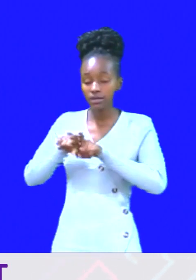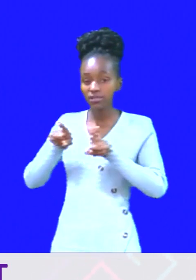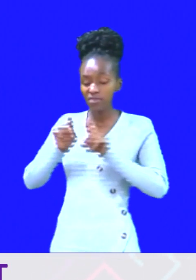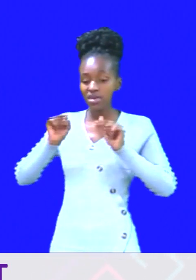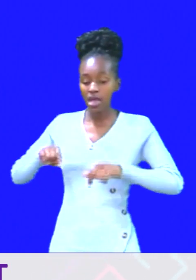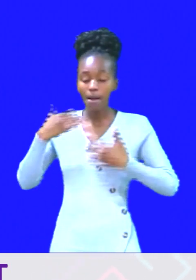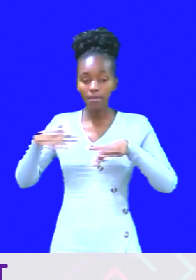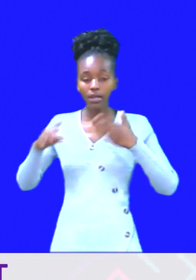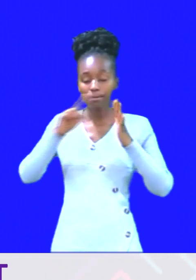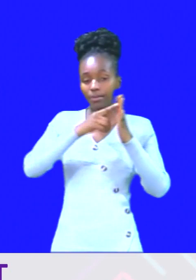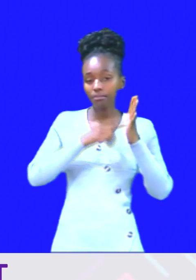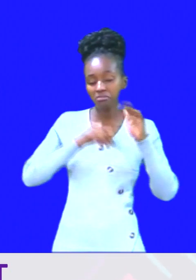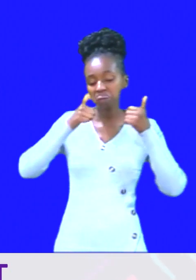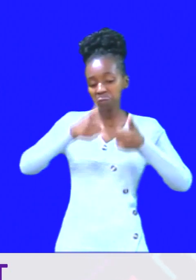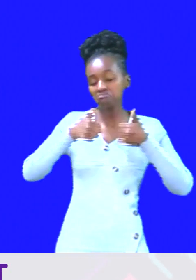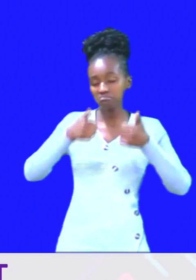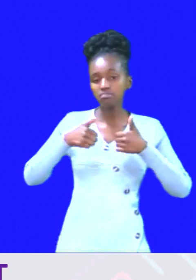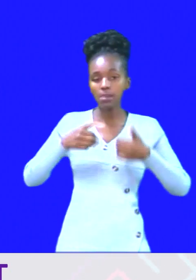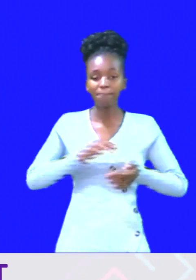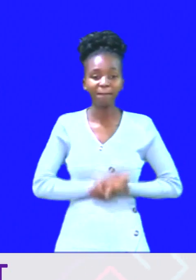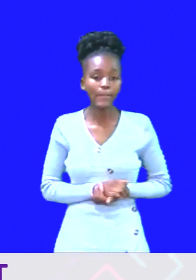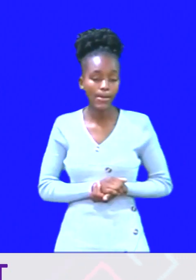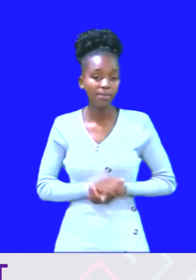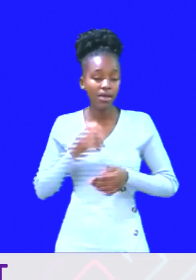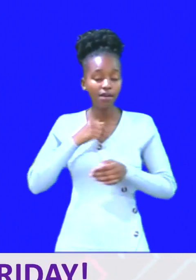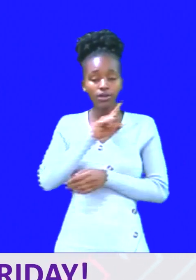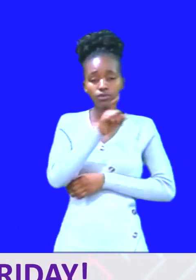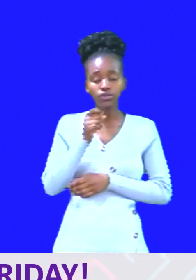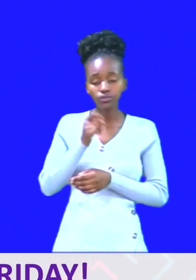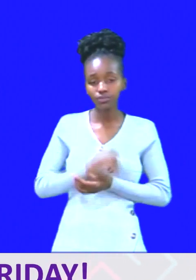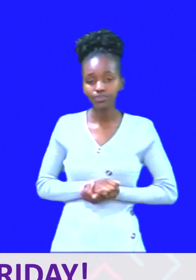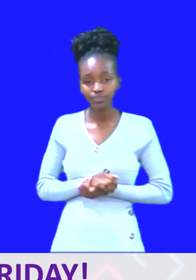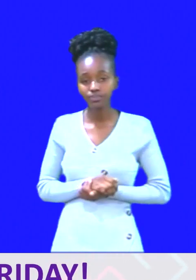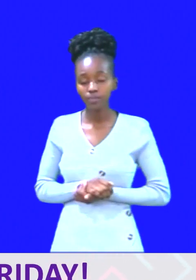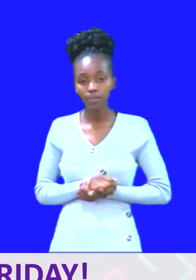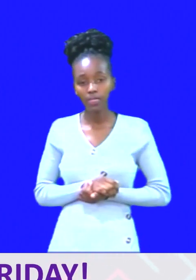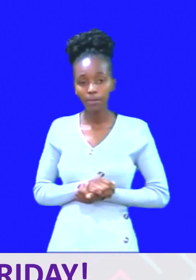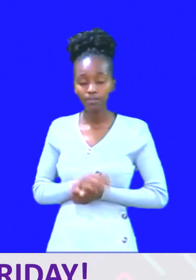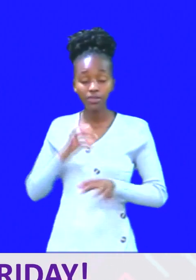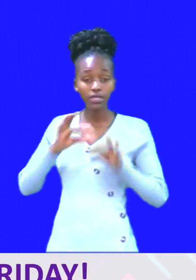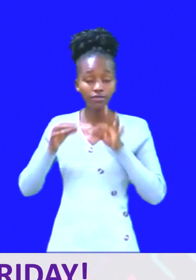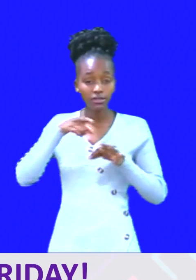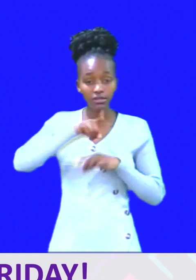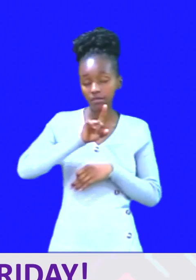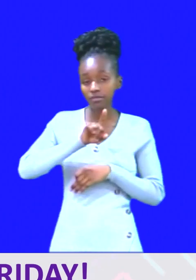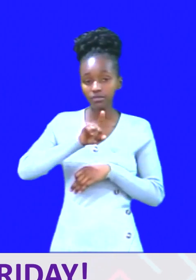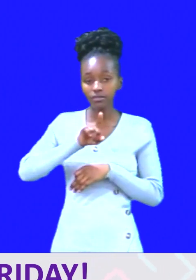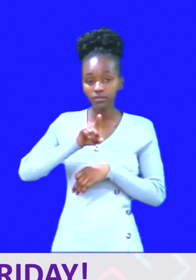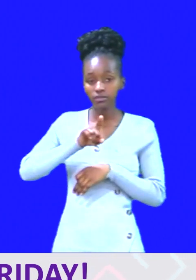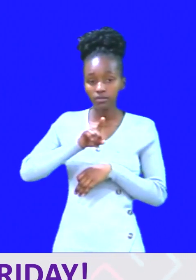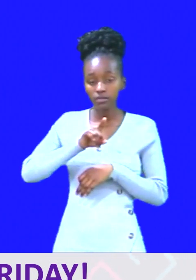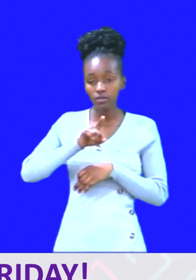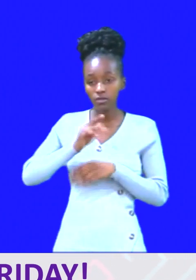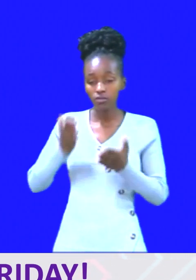dope. Kabisa, tunaenda kuenda. I have a question for you, Latona. Yes. Ukiweza kuwa